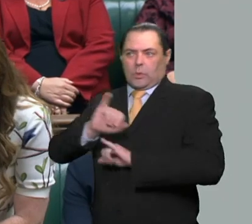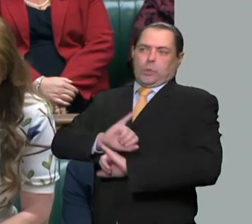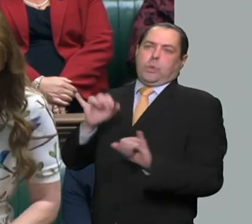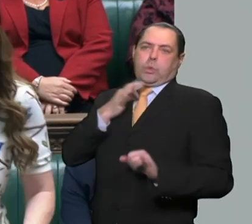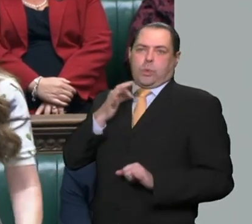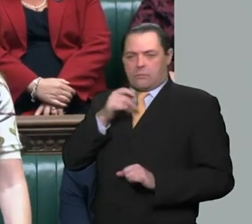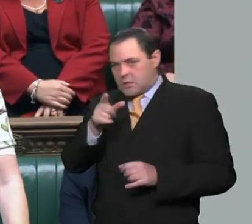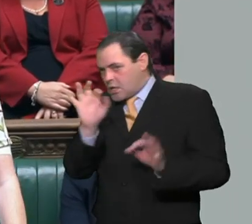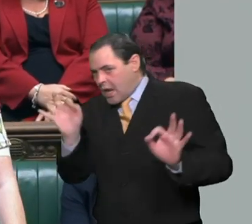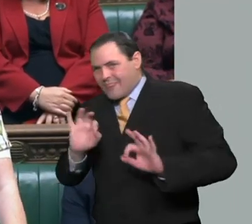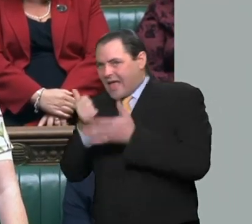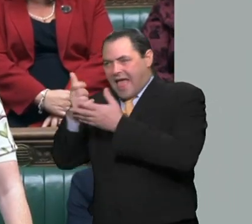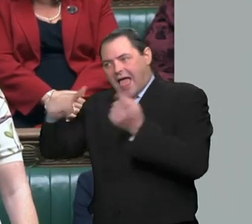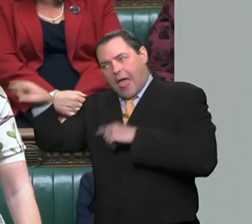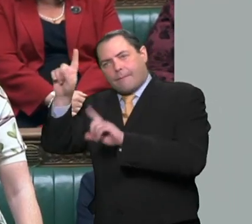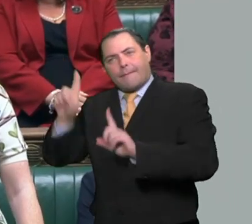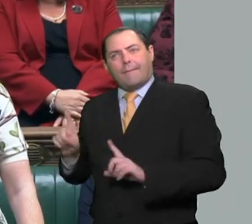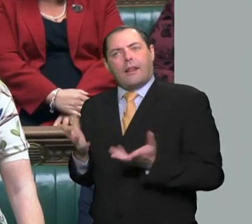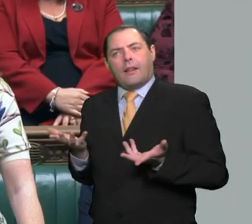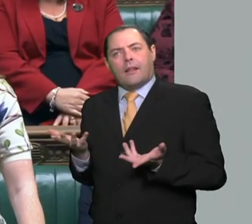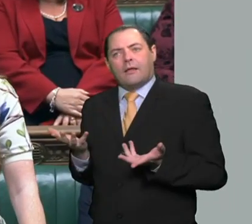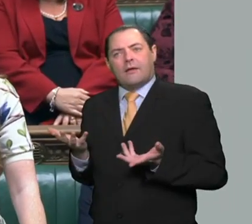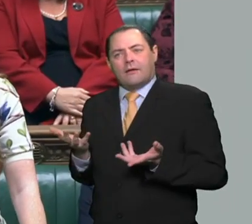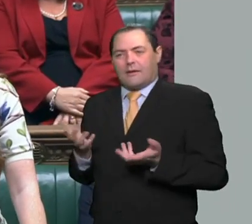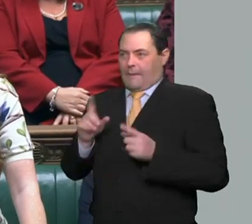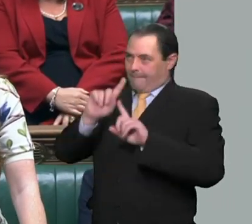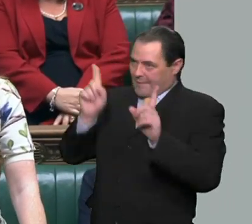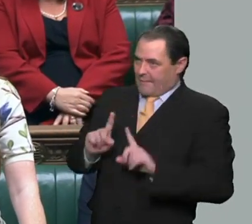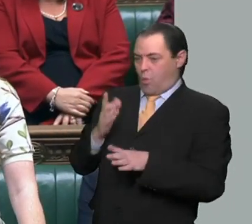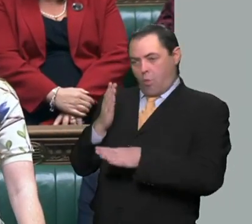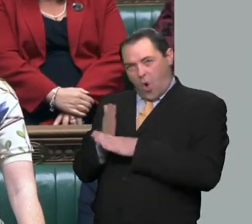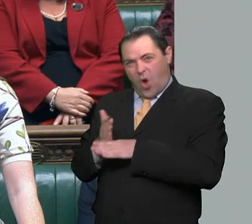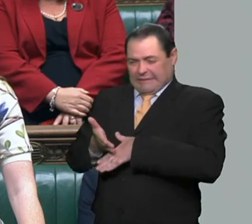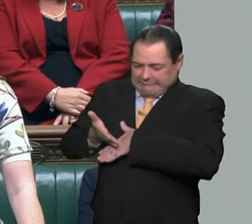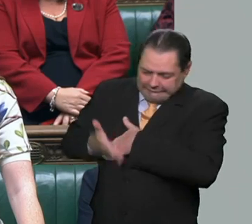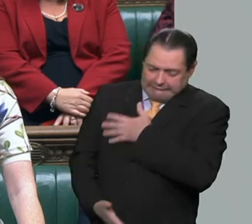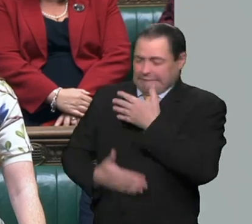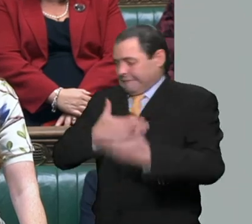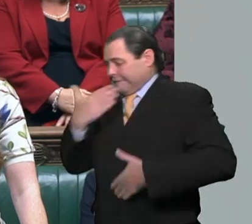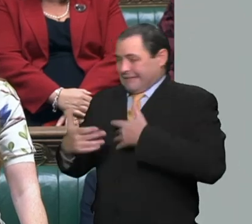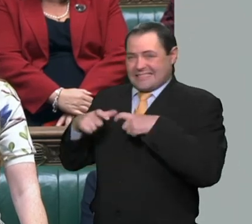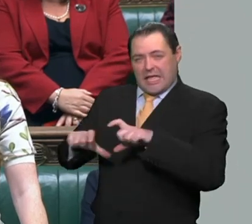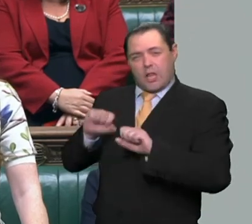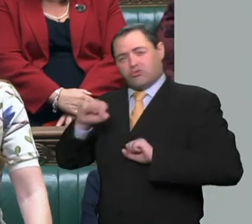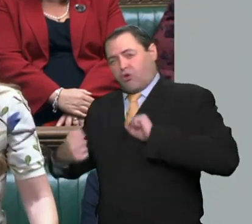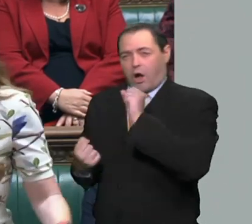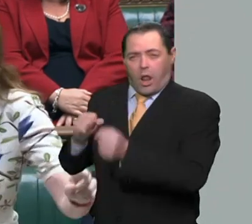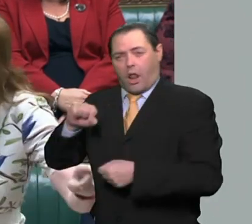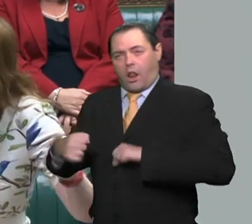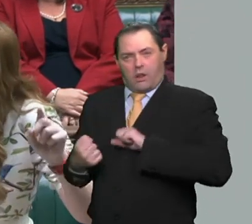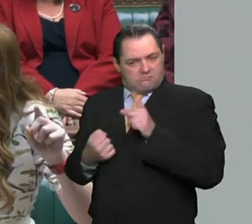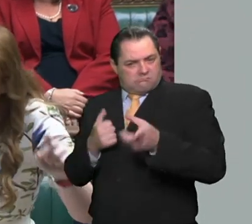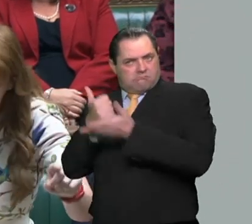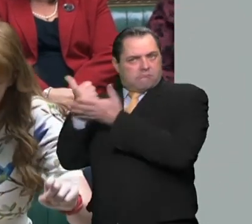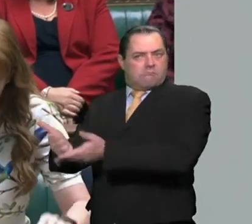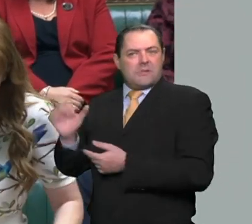absolutely nothing to help the people up and down the country who are working themselves to the ground and still struggling to make ends meet. This is